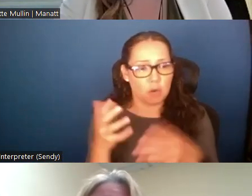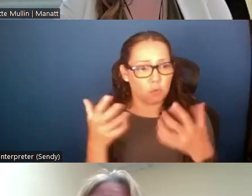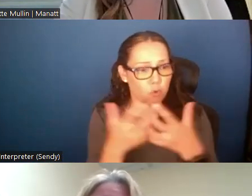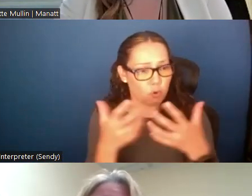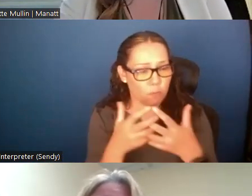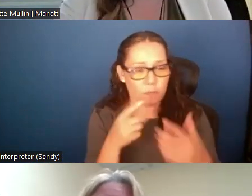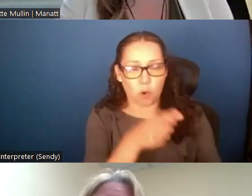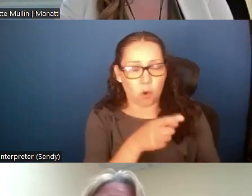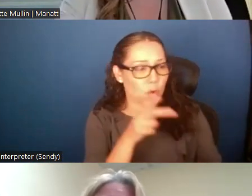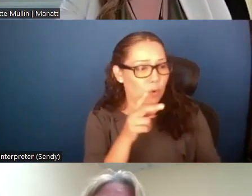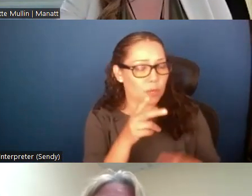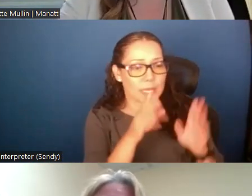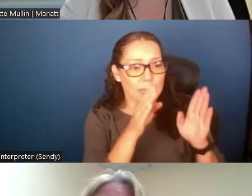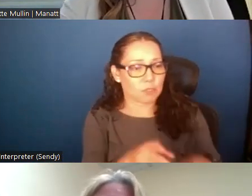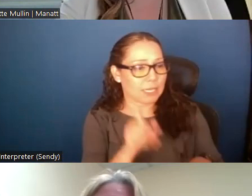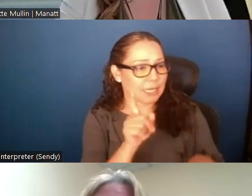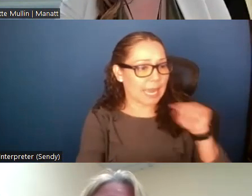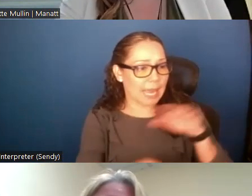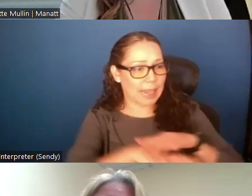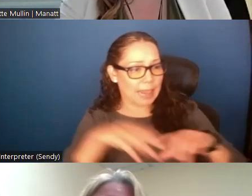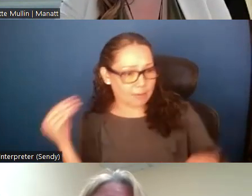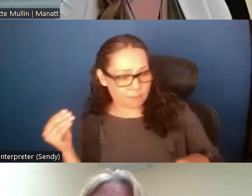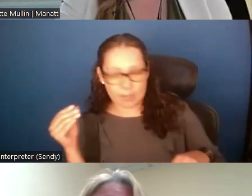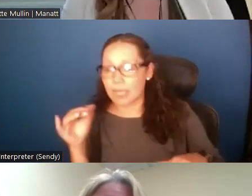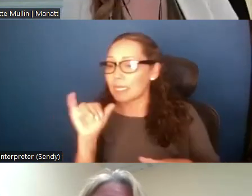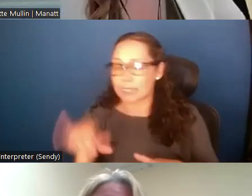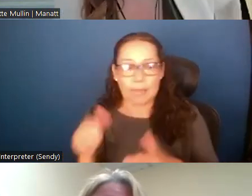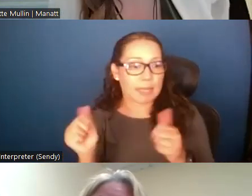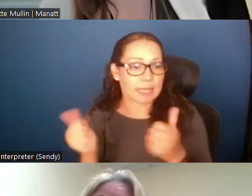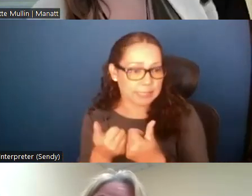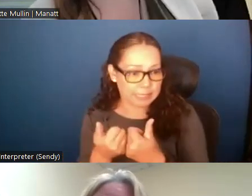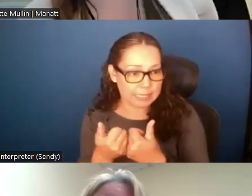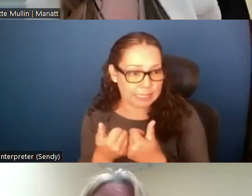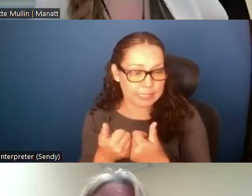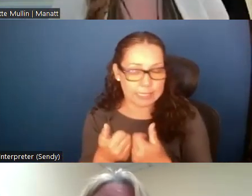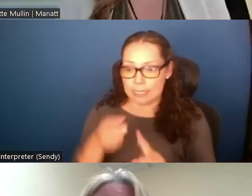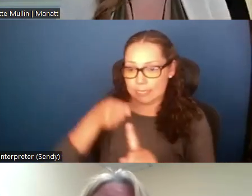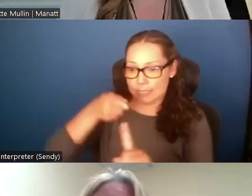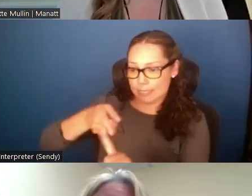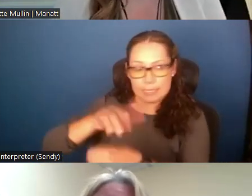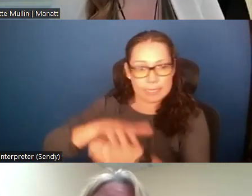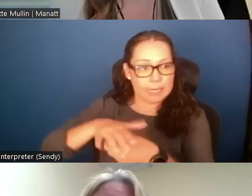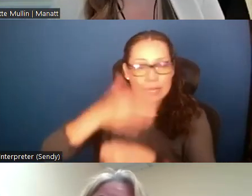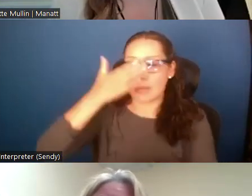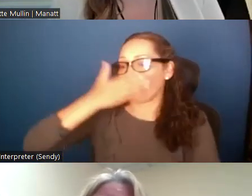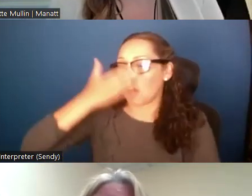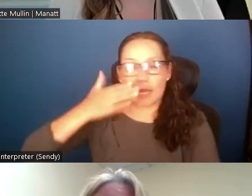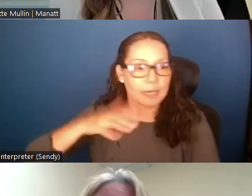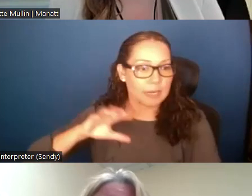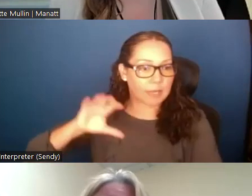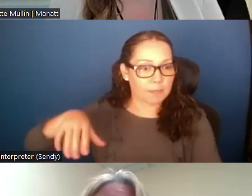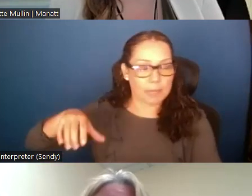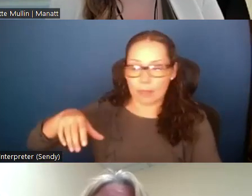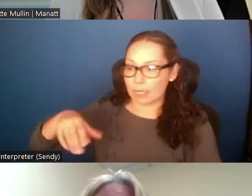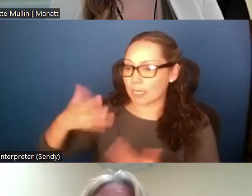can't leave the room, because part of the challenge was these designated visitor areas were kind of near the front of the facility, and they didn't want wandering the